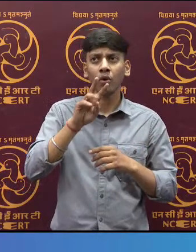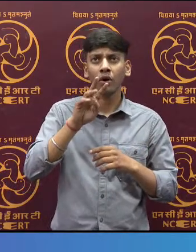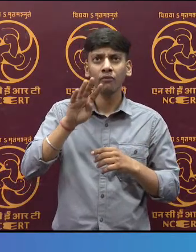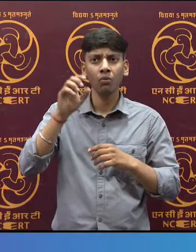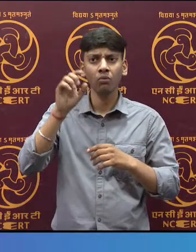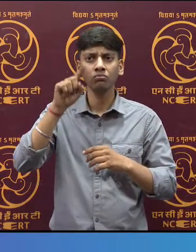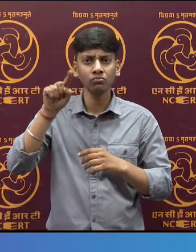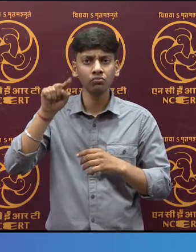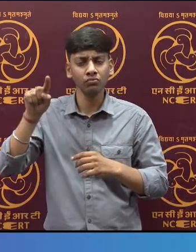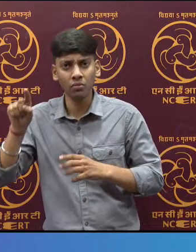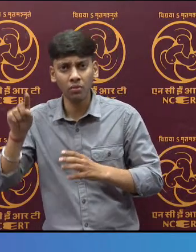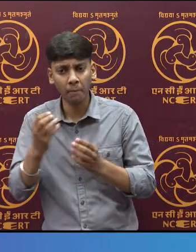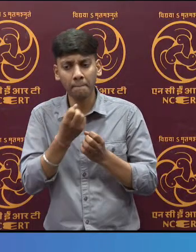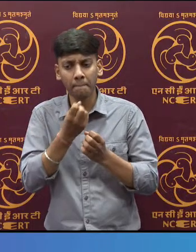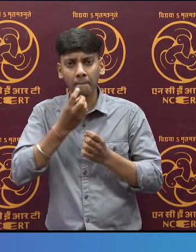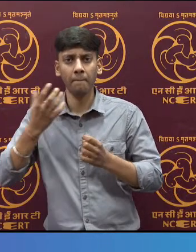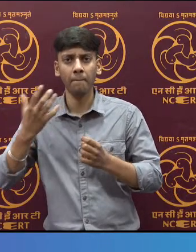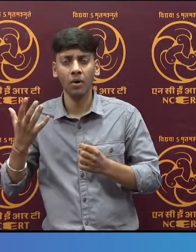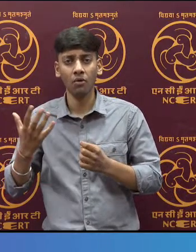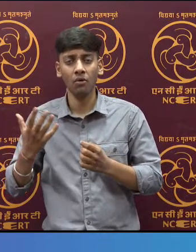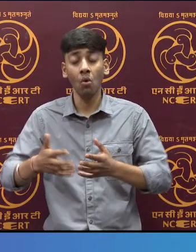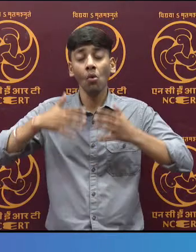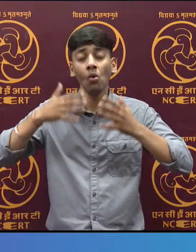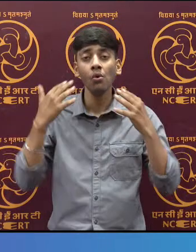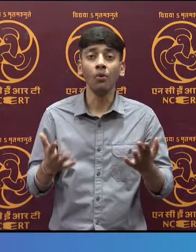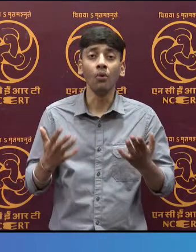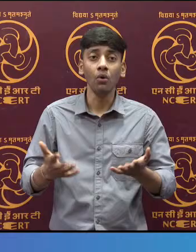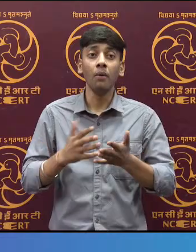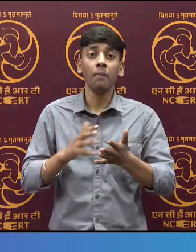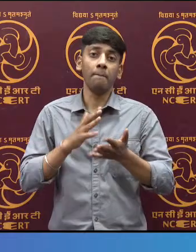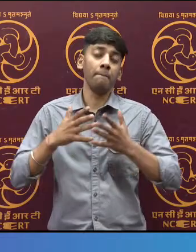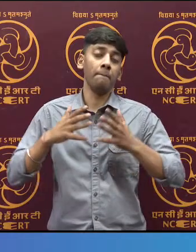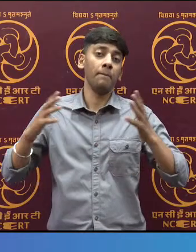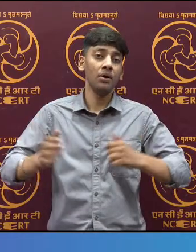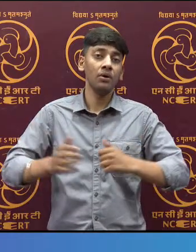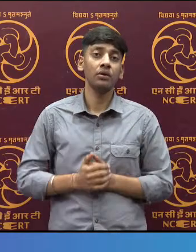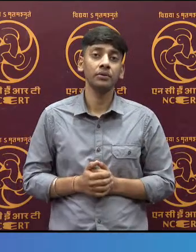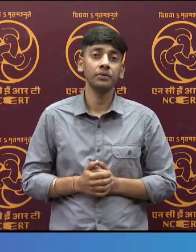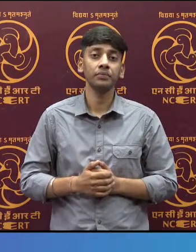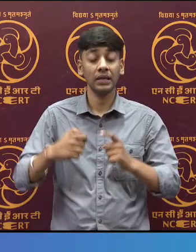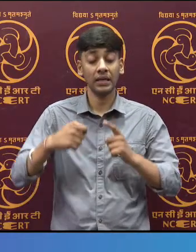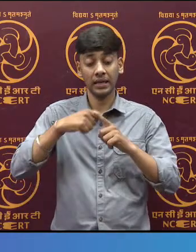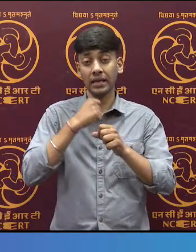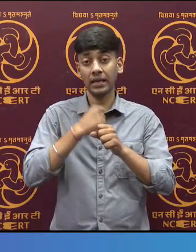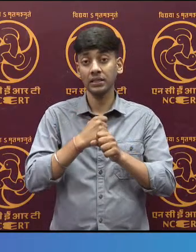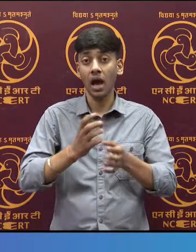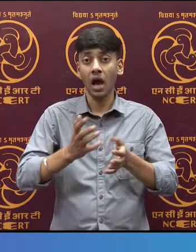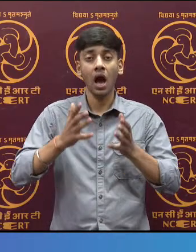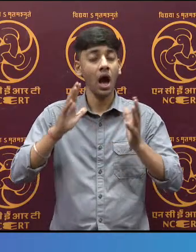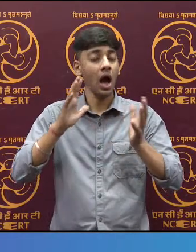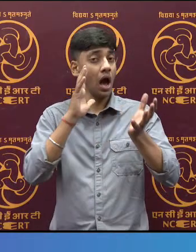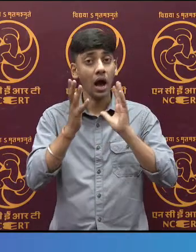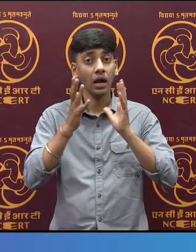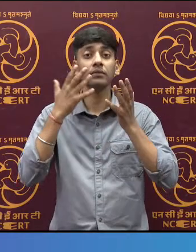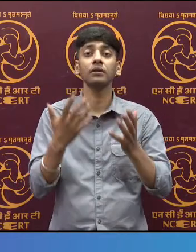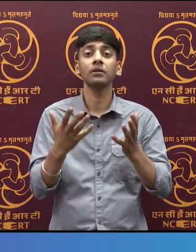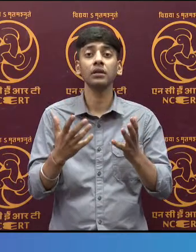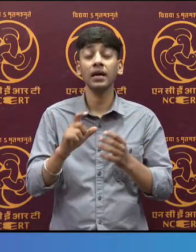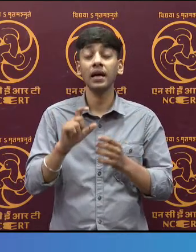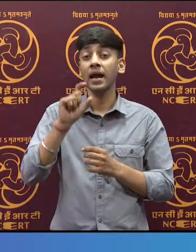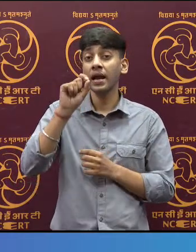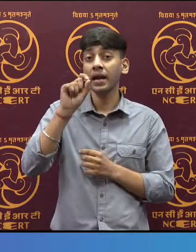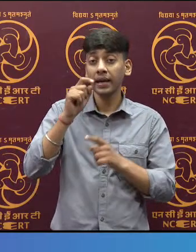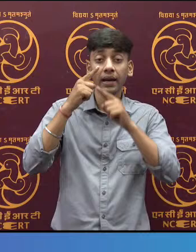can't calculate it. We can't even normally. imagine. Yes, it's so huge mass in kgs, and then radius also 10 to the power 6